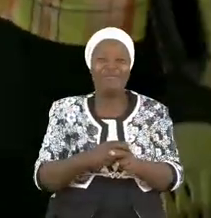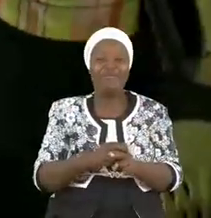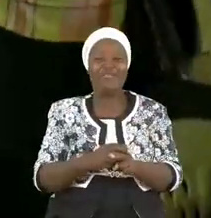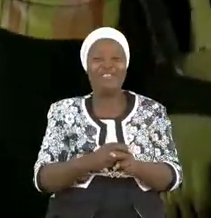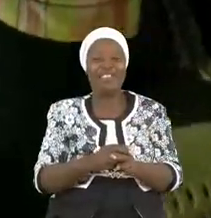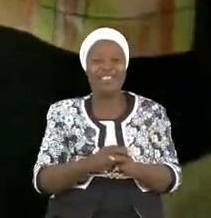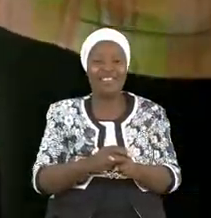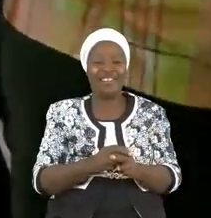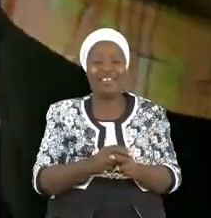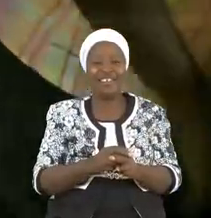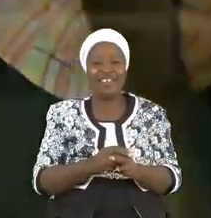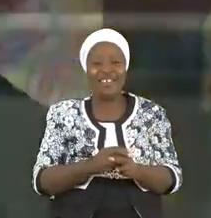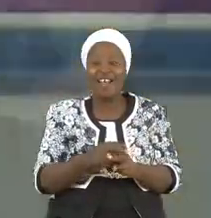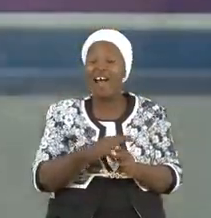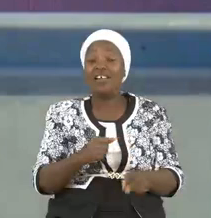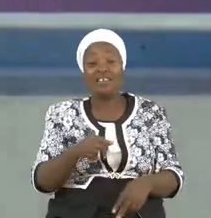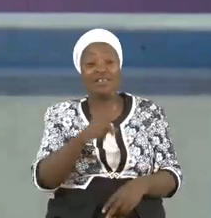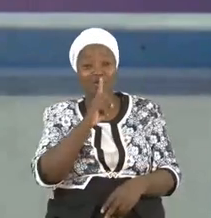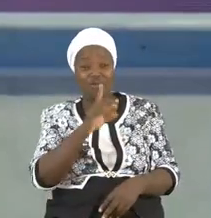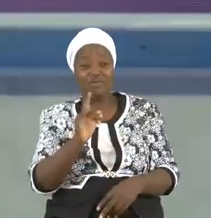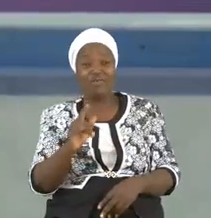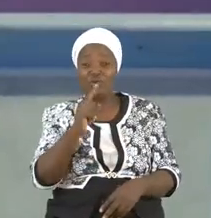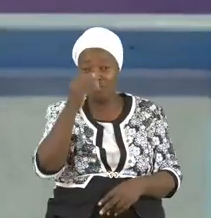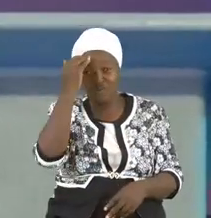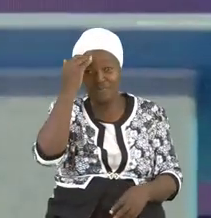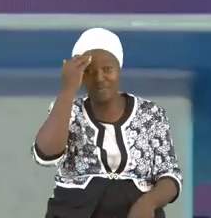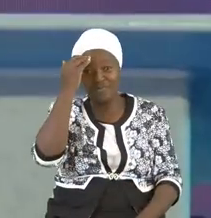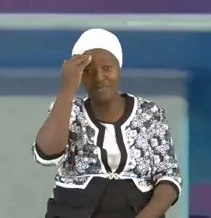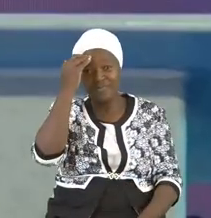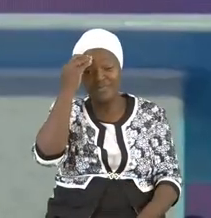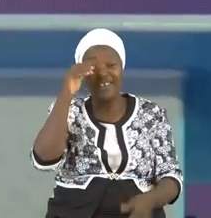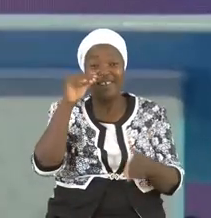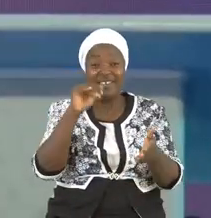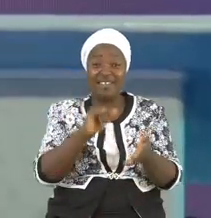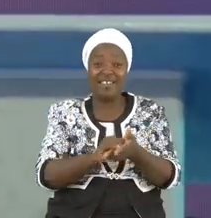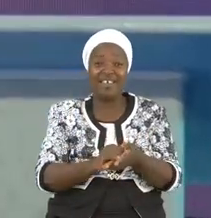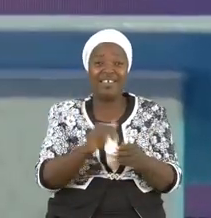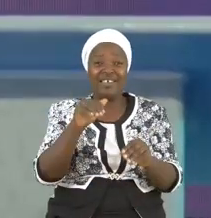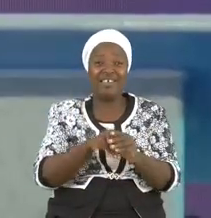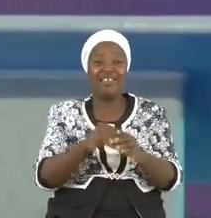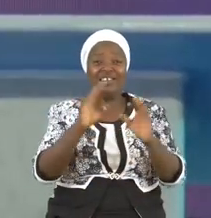And of course, you know that in February,